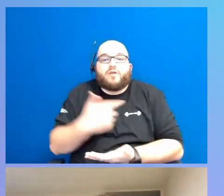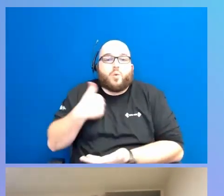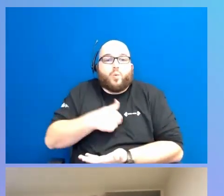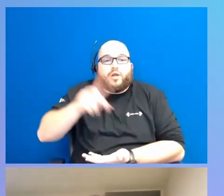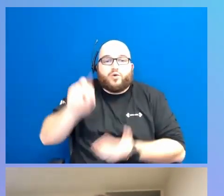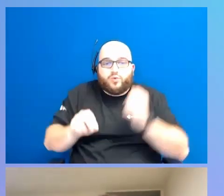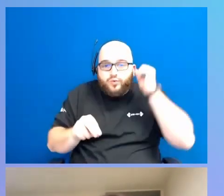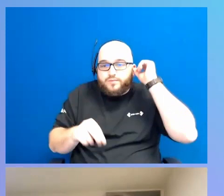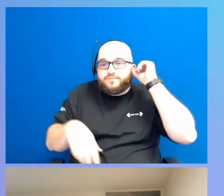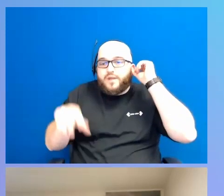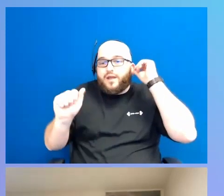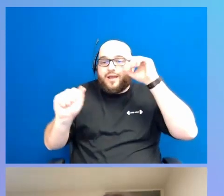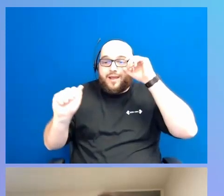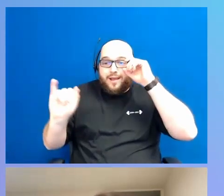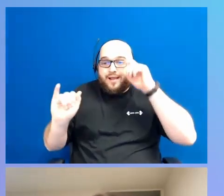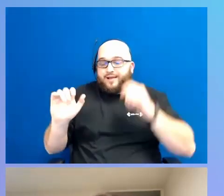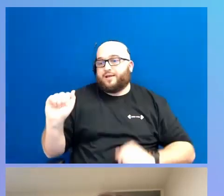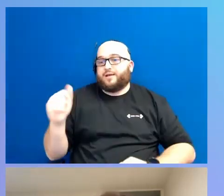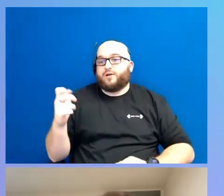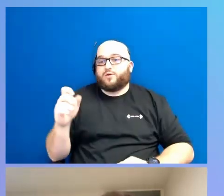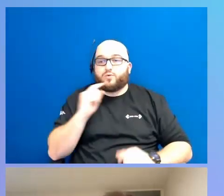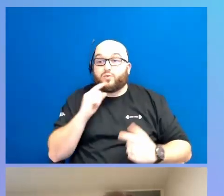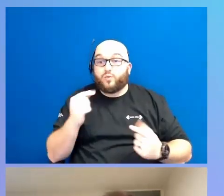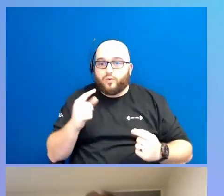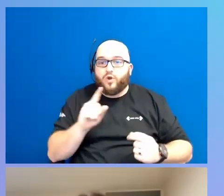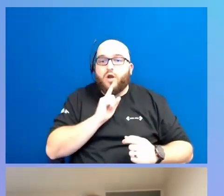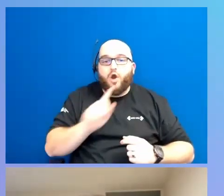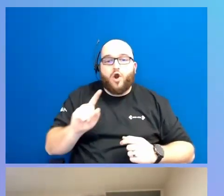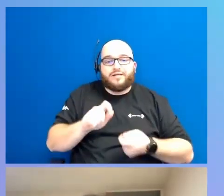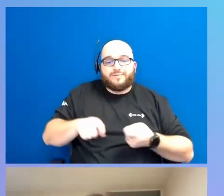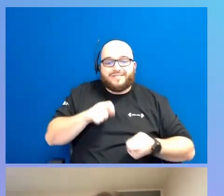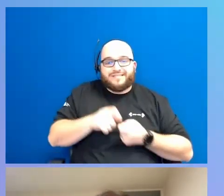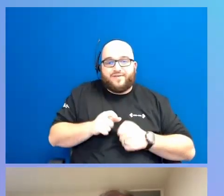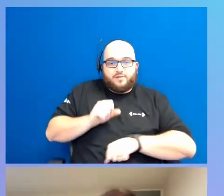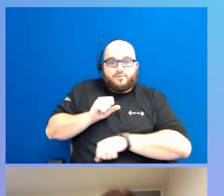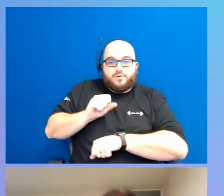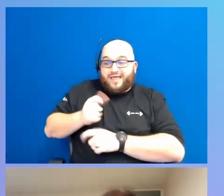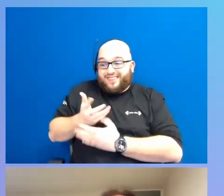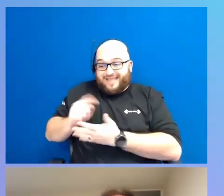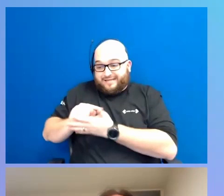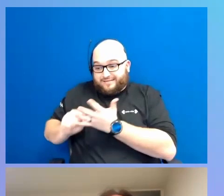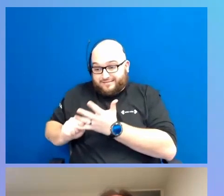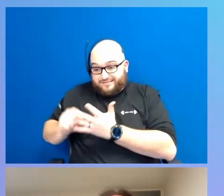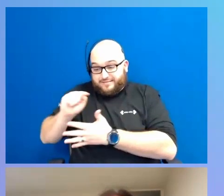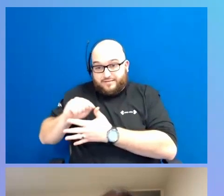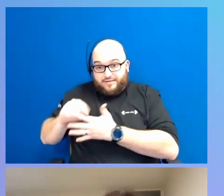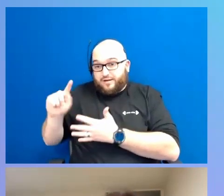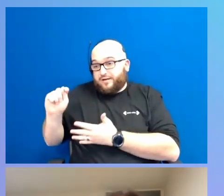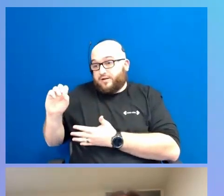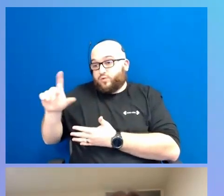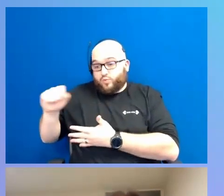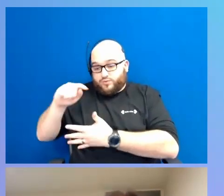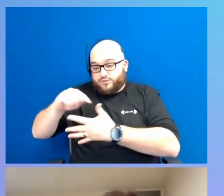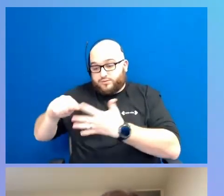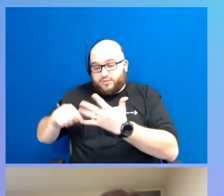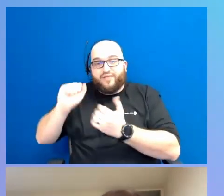quick, what AI agents are, these are tools that can do tasks for you. So these are, you